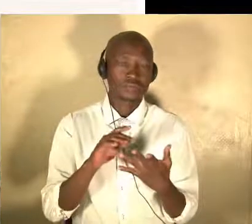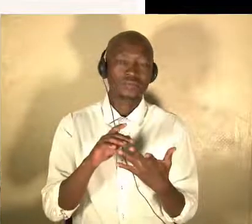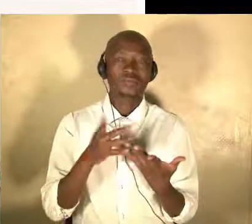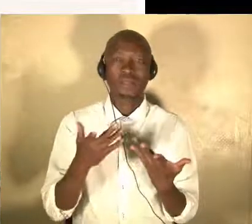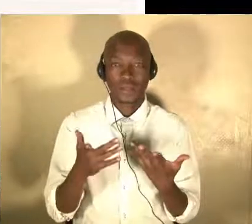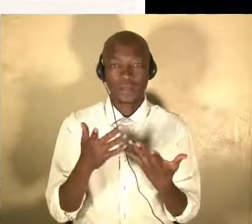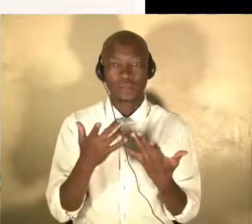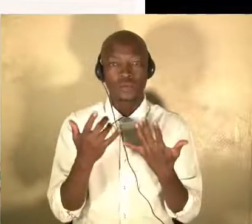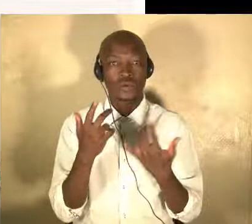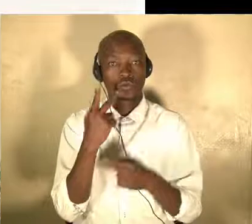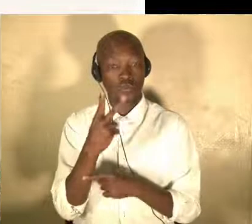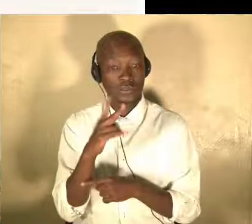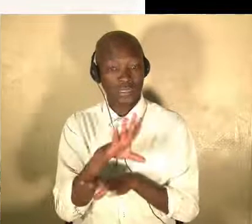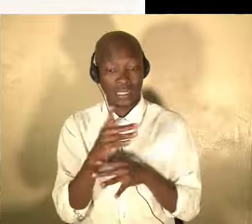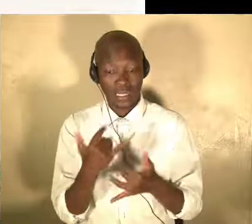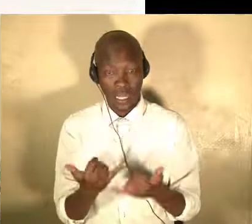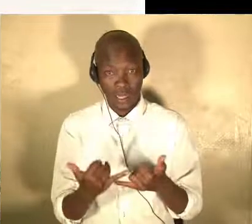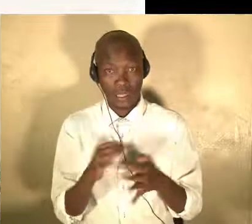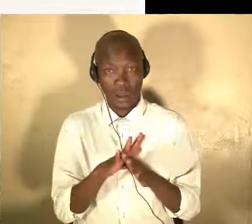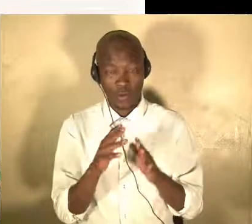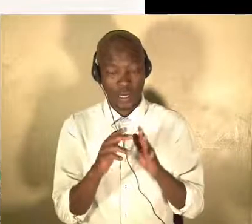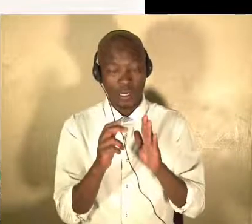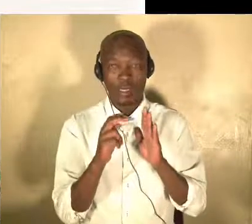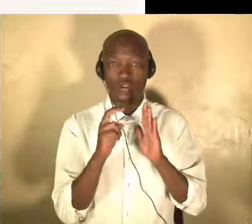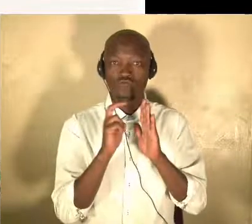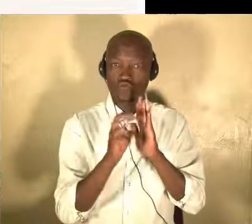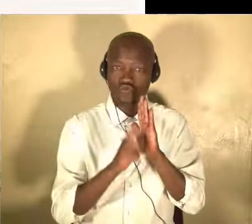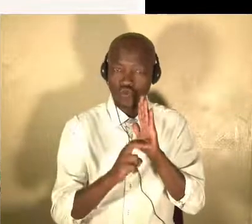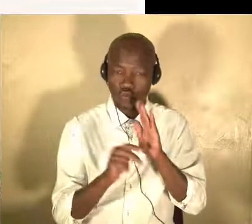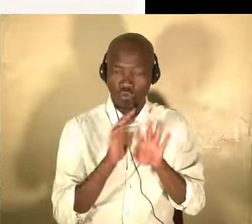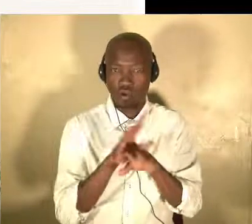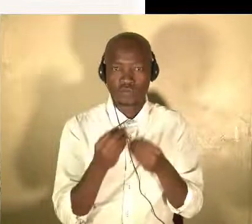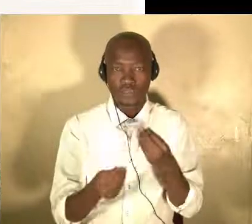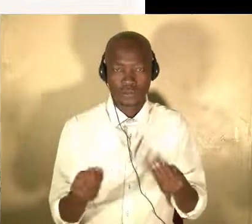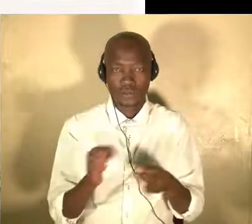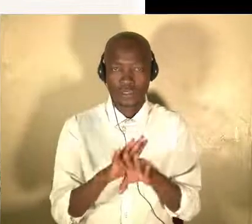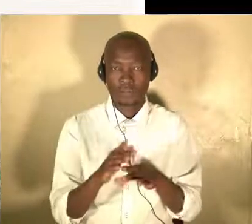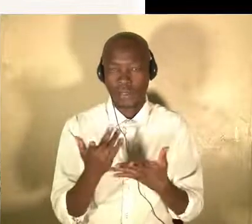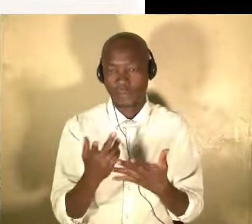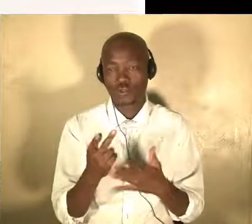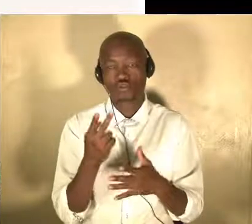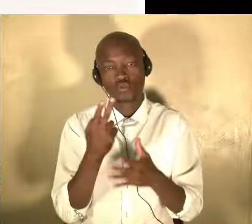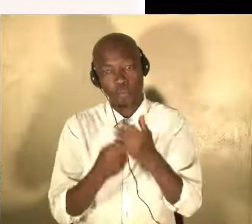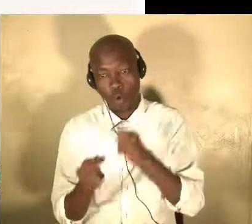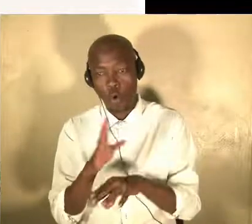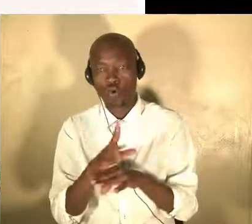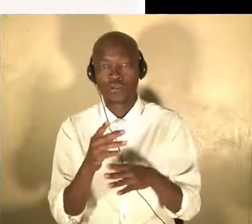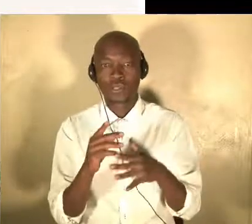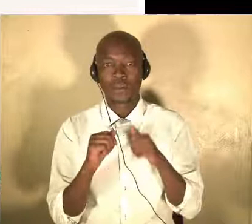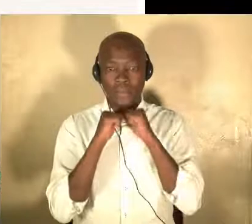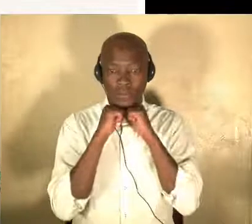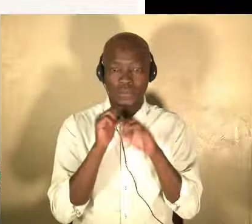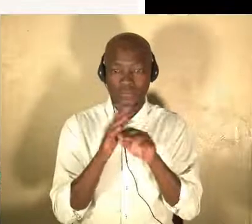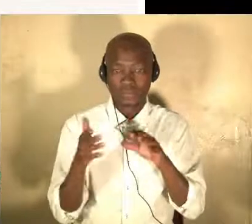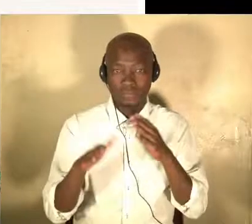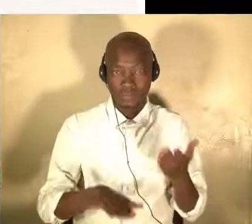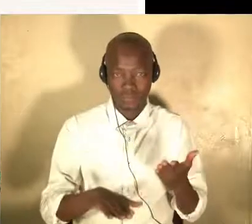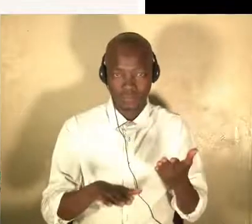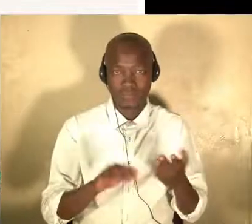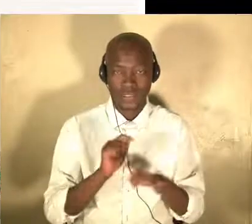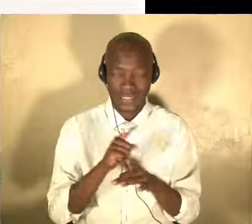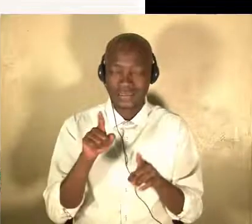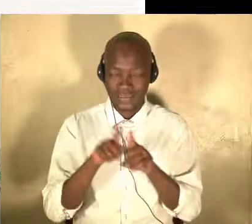current Children's Act would make reference to both parents being deceased. So in this instance, it will be applicable